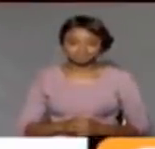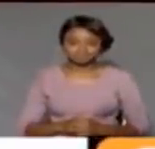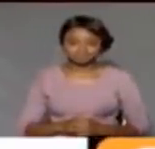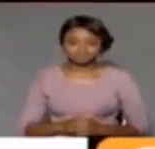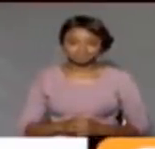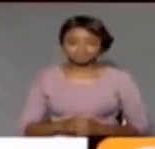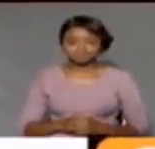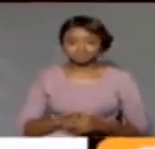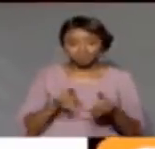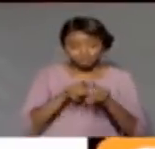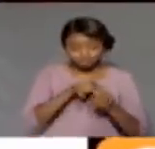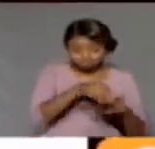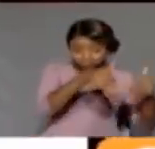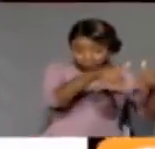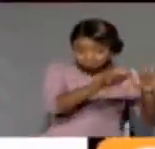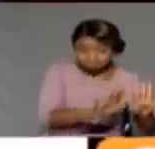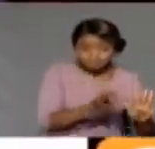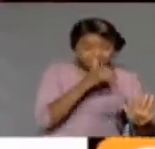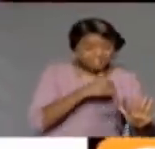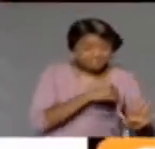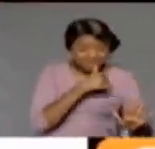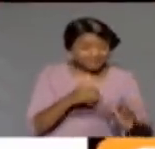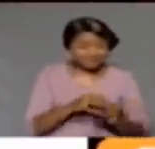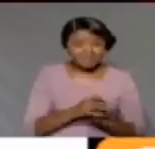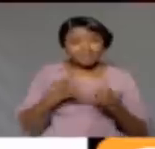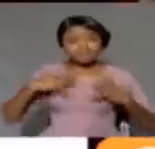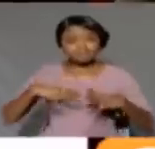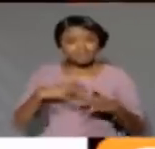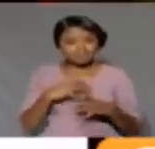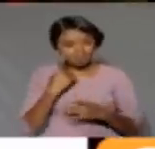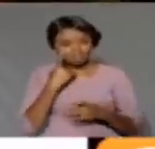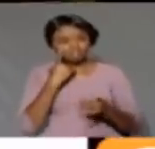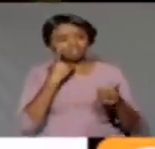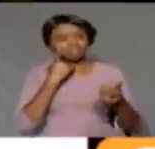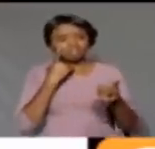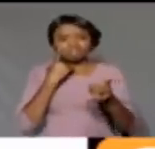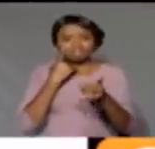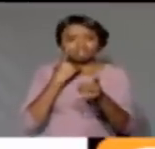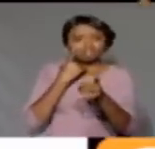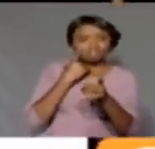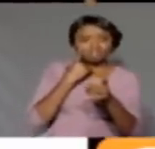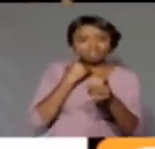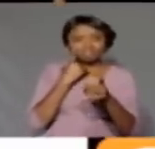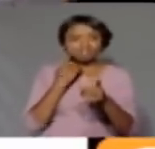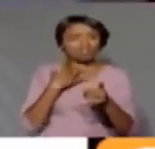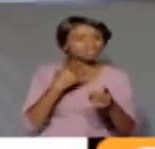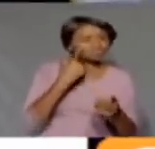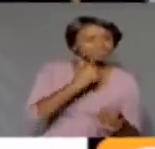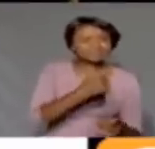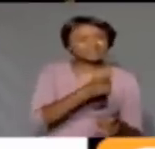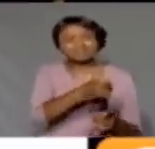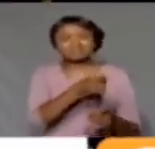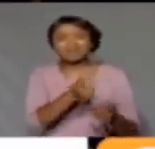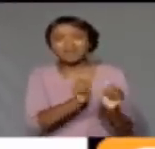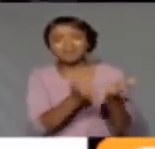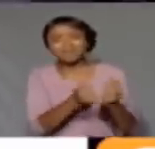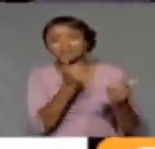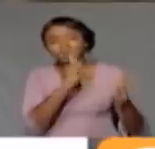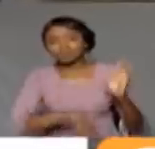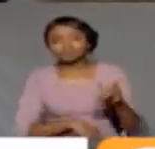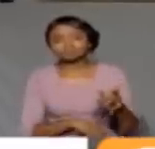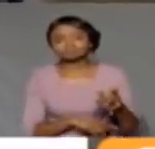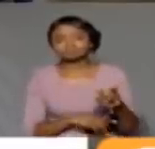The private funeral attracted onlookers who positioned themselves along the cemetery fence to catch a glimpse of the